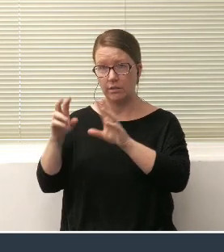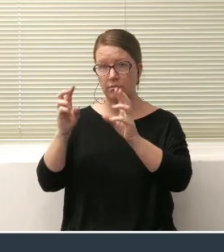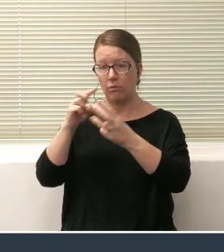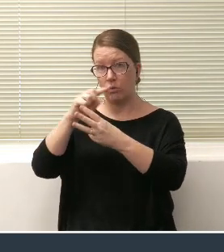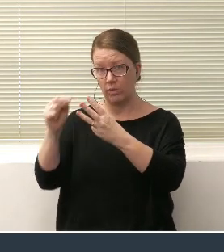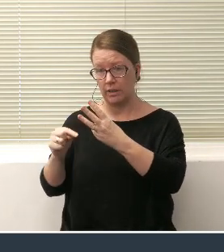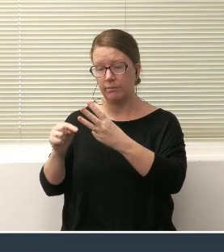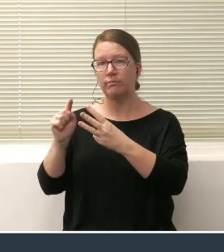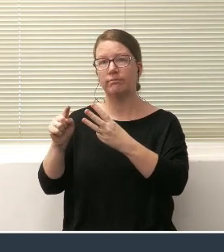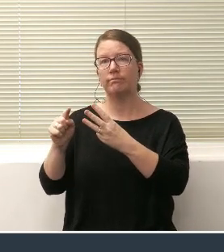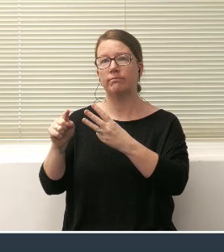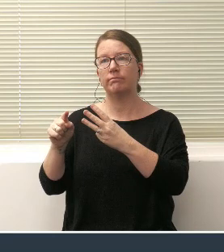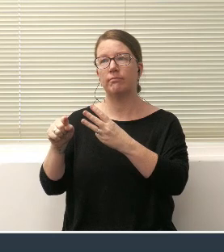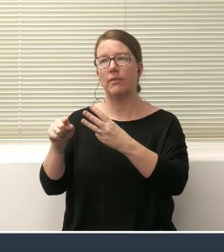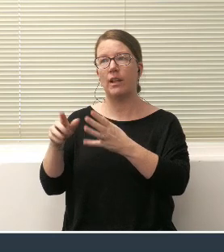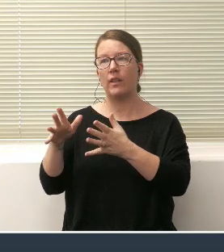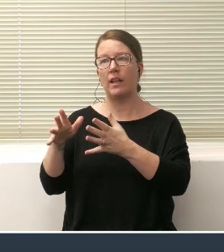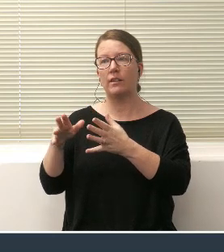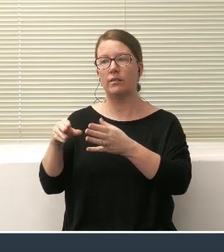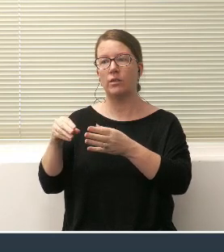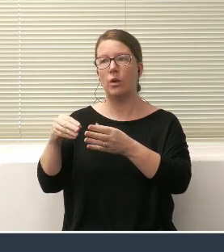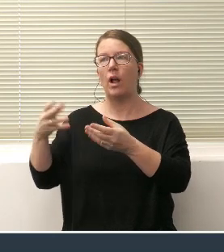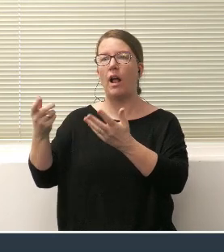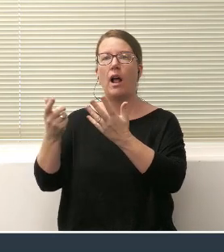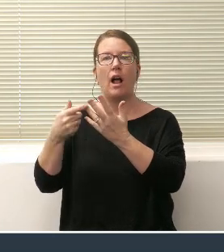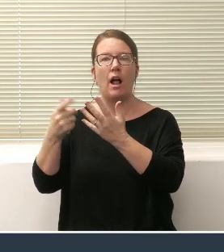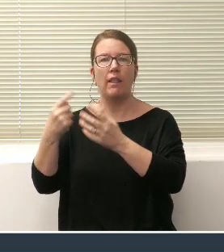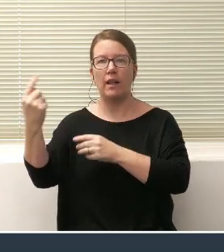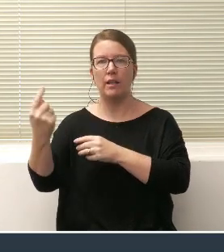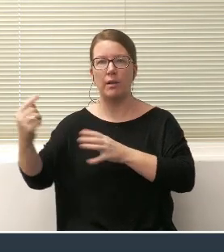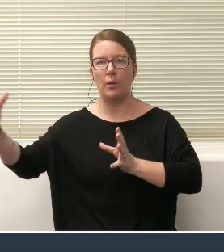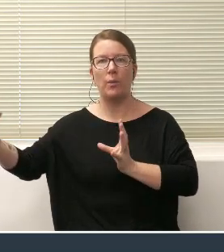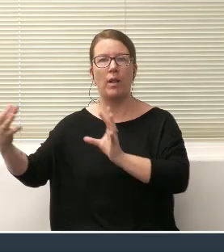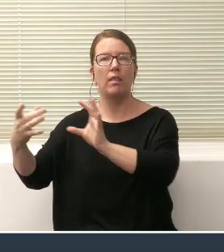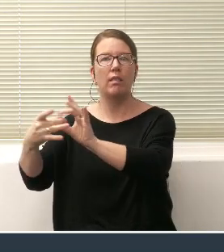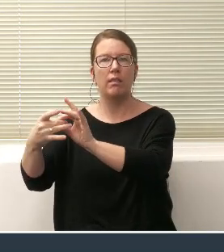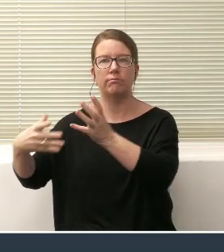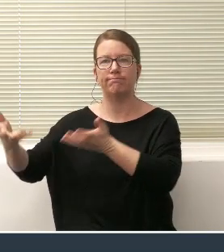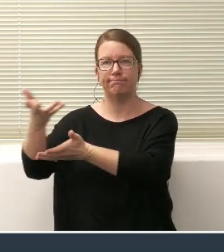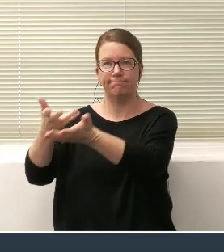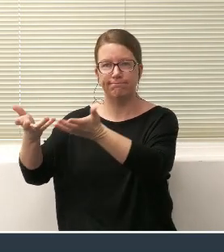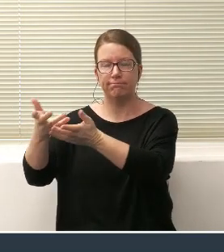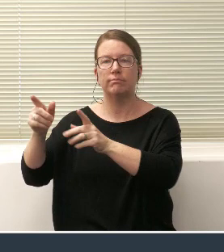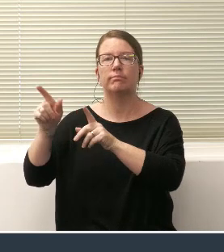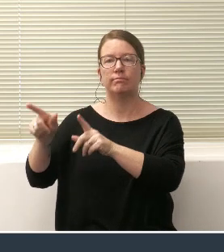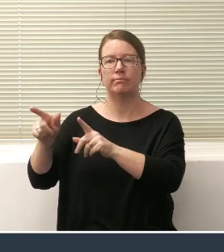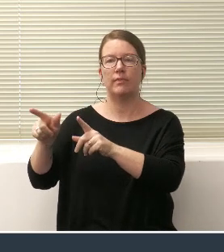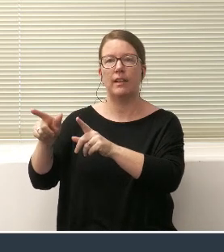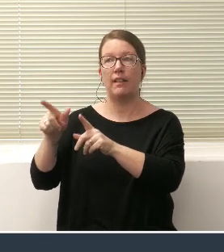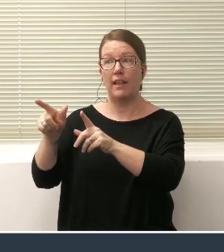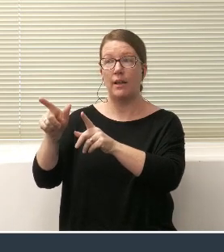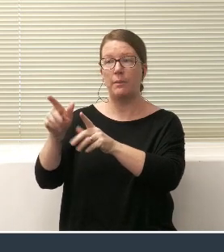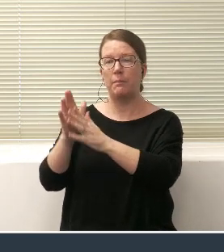villages in partnership with whoever we come up with as part of this going to market situation, so